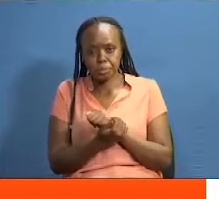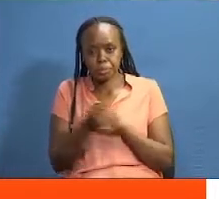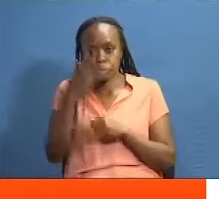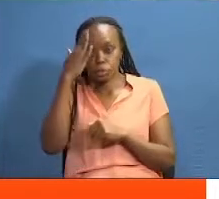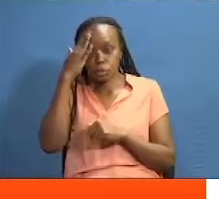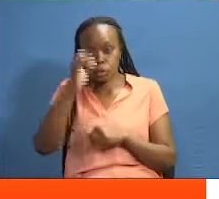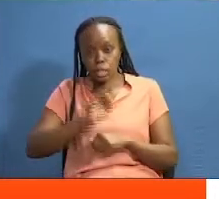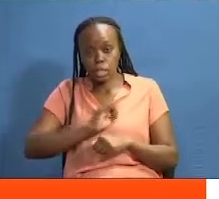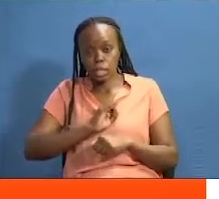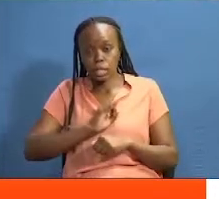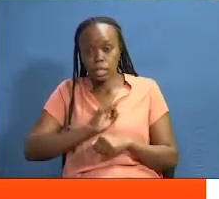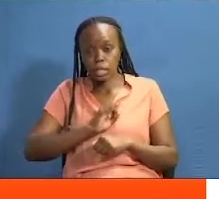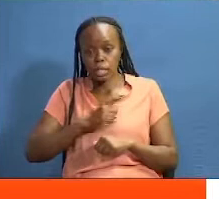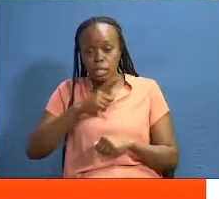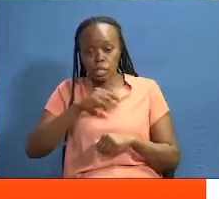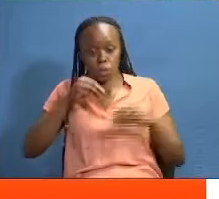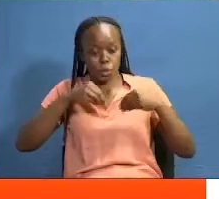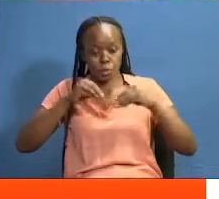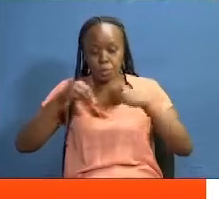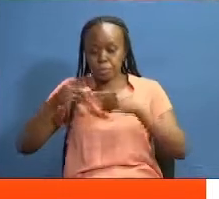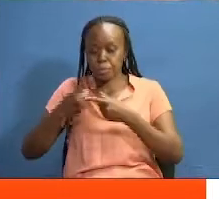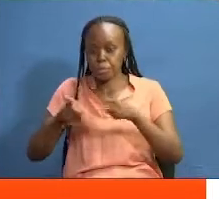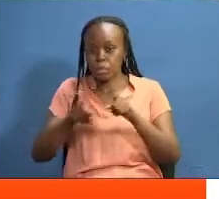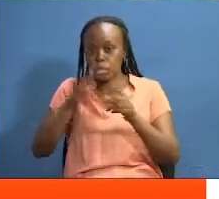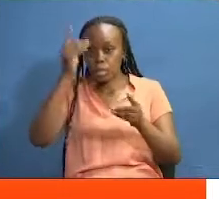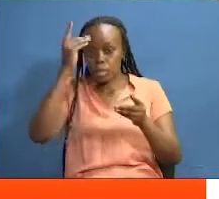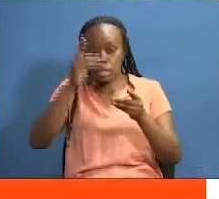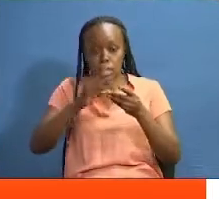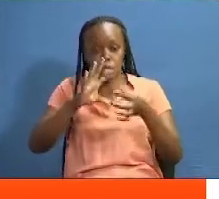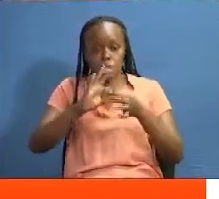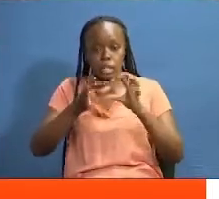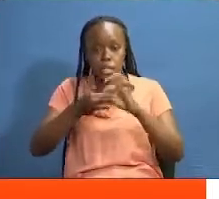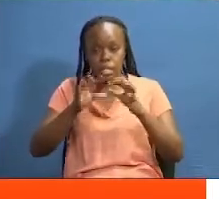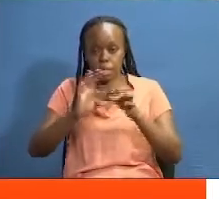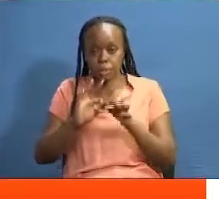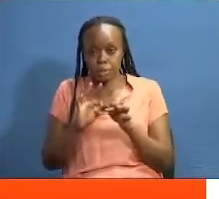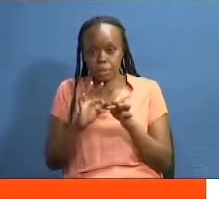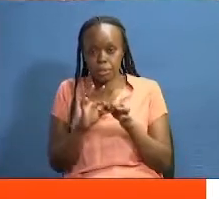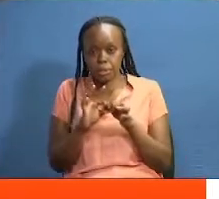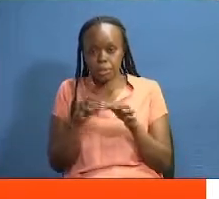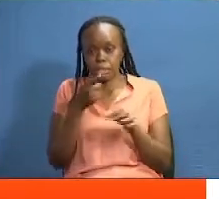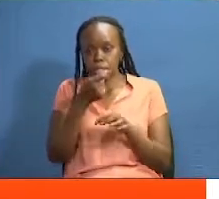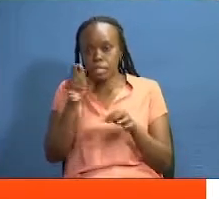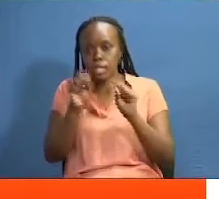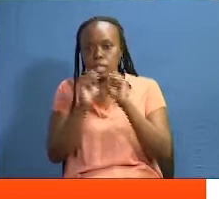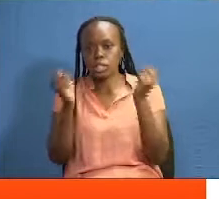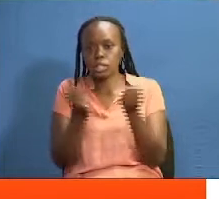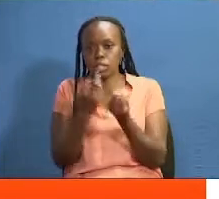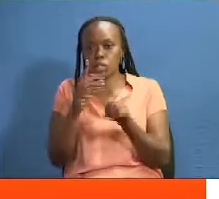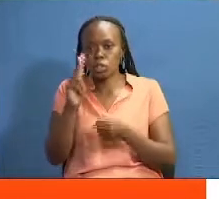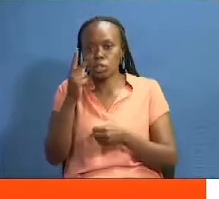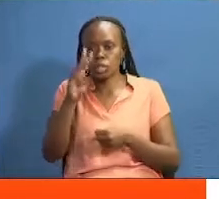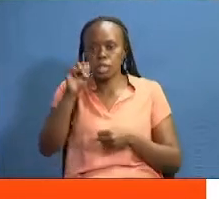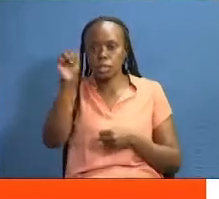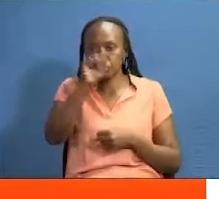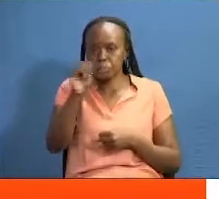I didn't do marketing, but I decided to join the Marketing Society of Kenya,